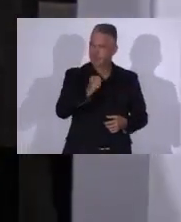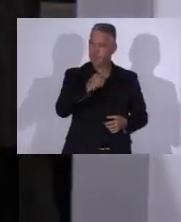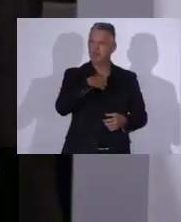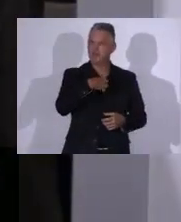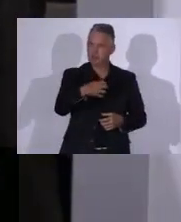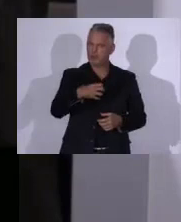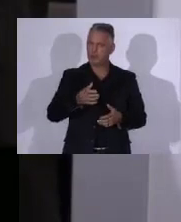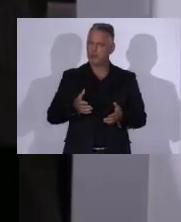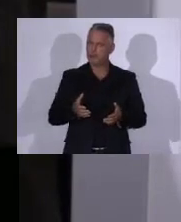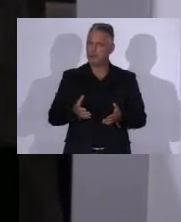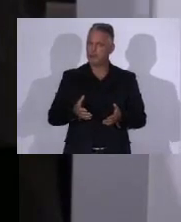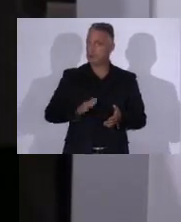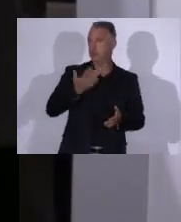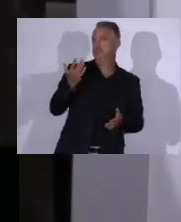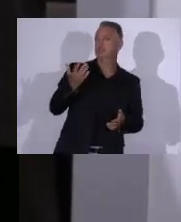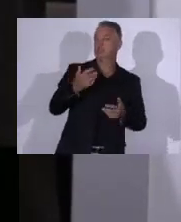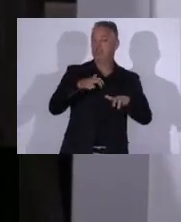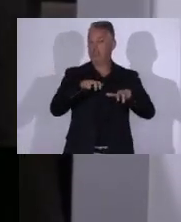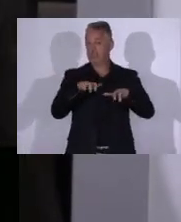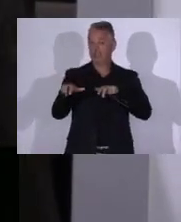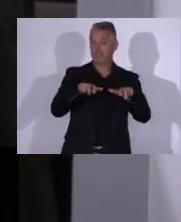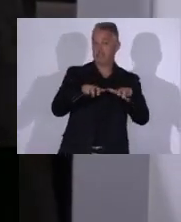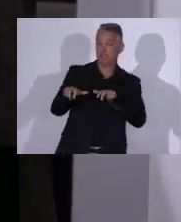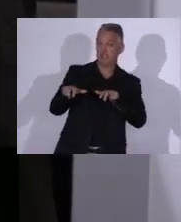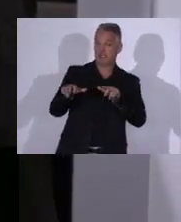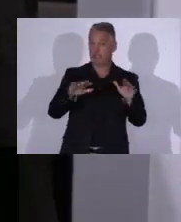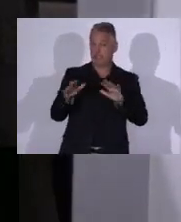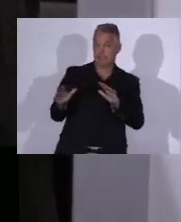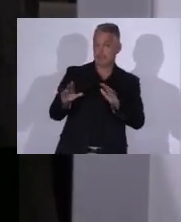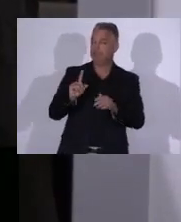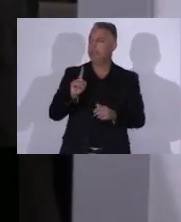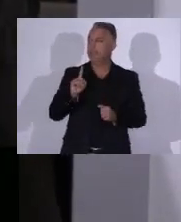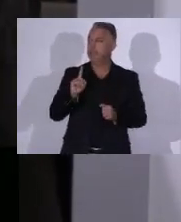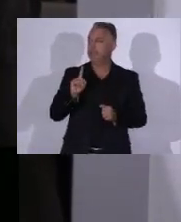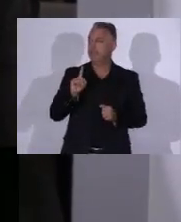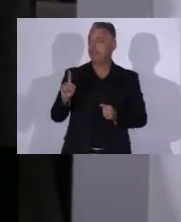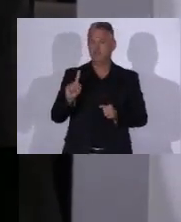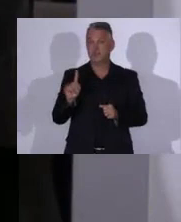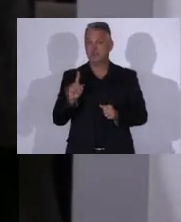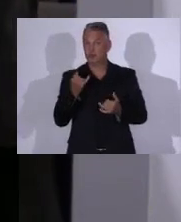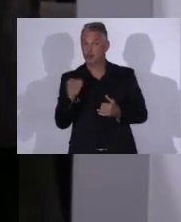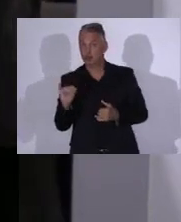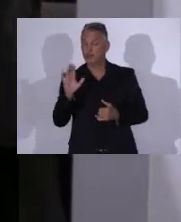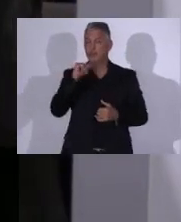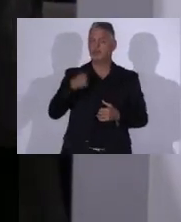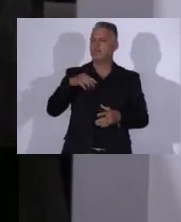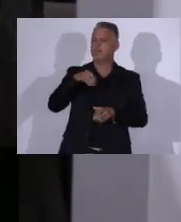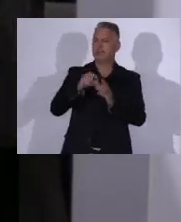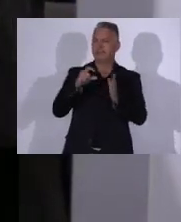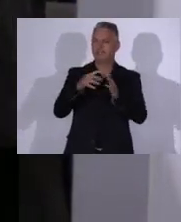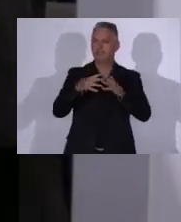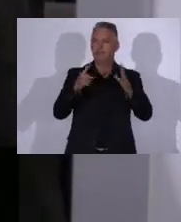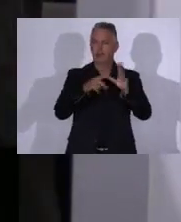more attracted to activity-based socialization. But and I was able to attend a DWA camp, which